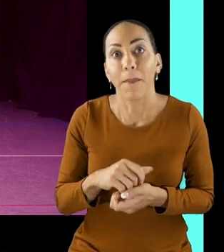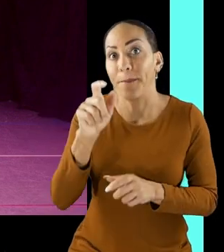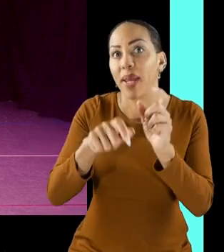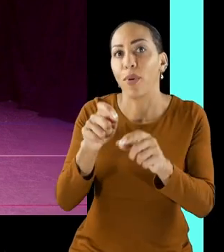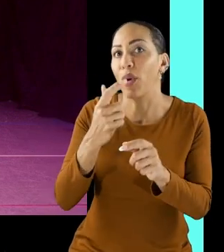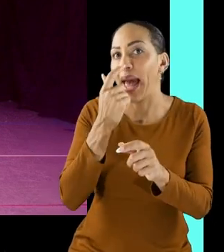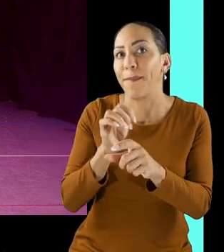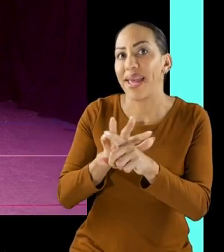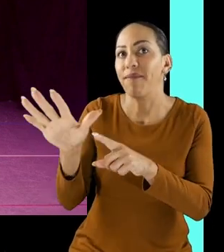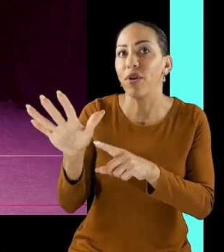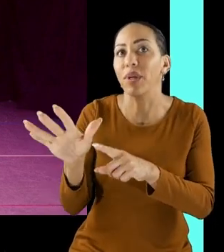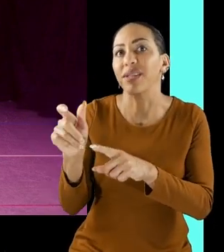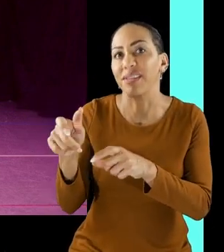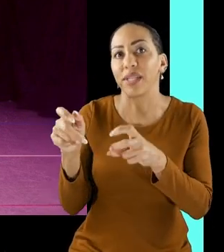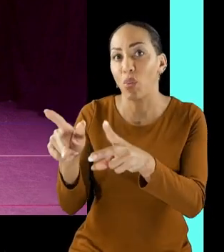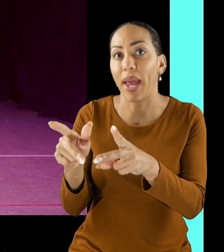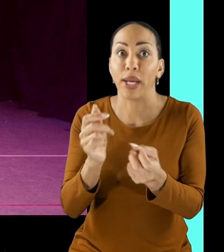be influenced.